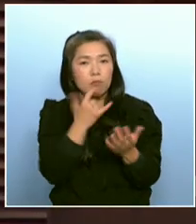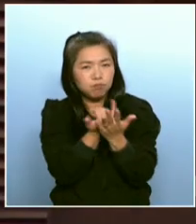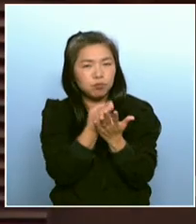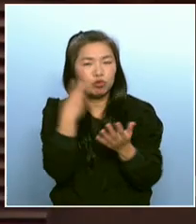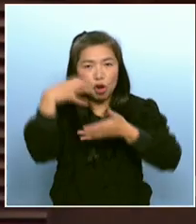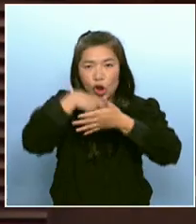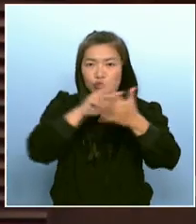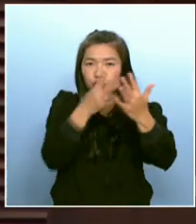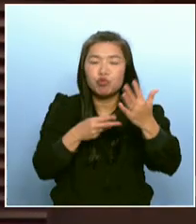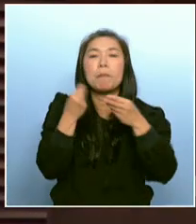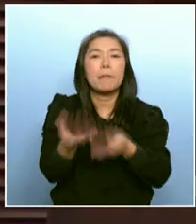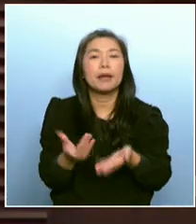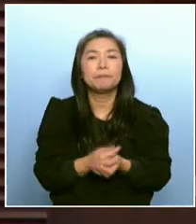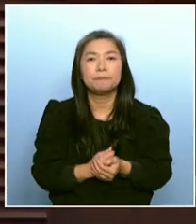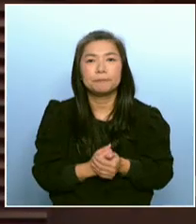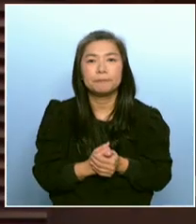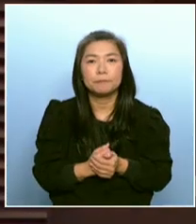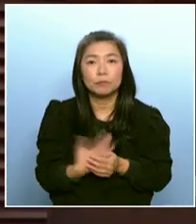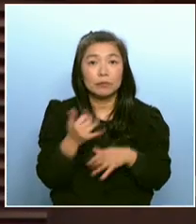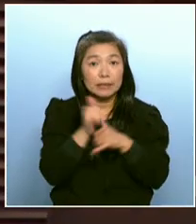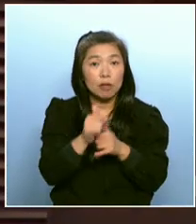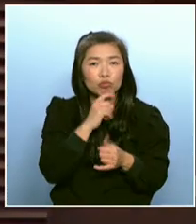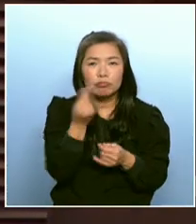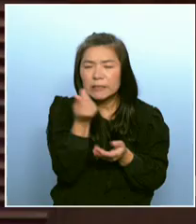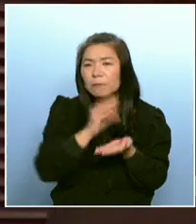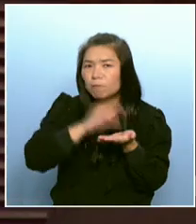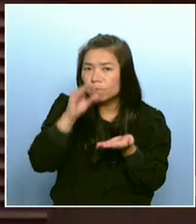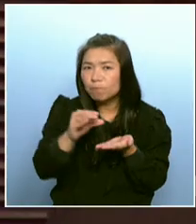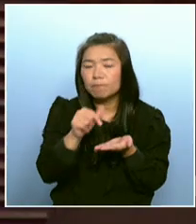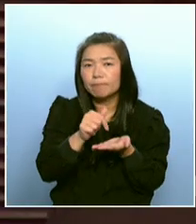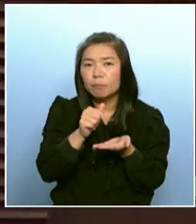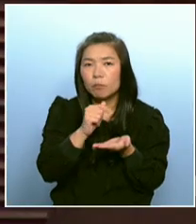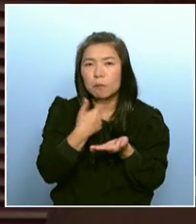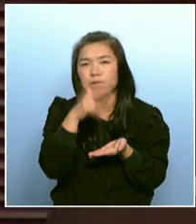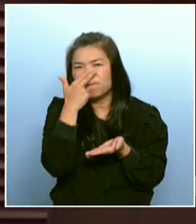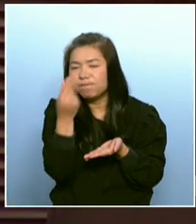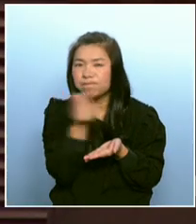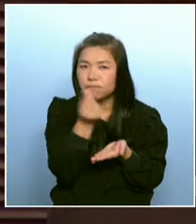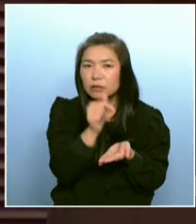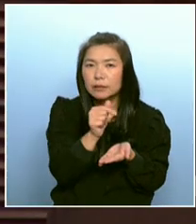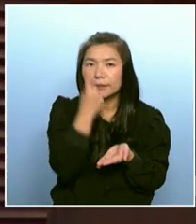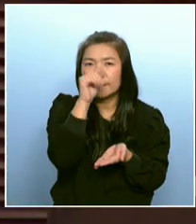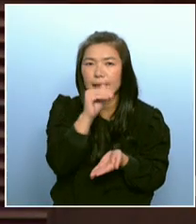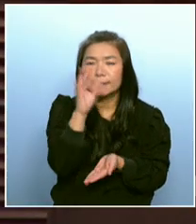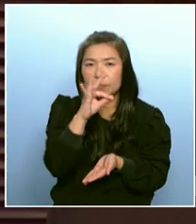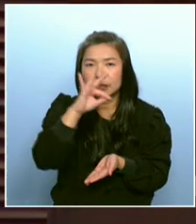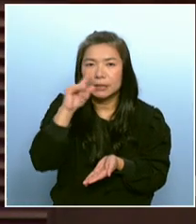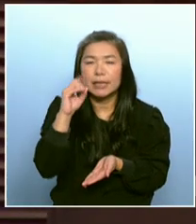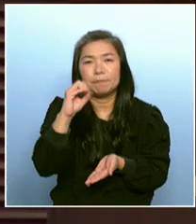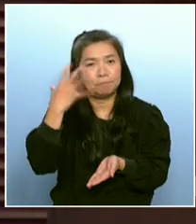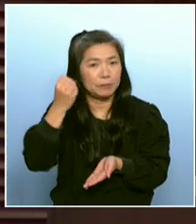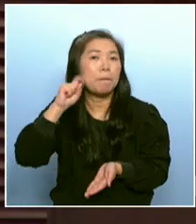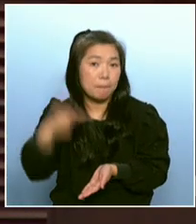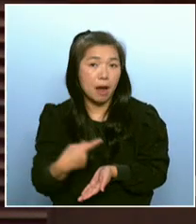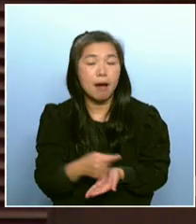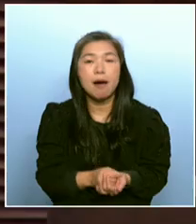that 5.5 years will be needed for construction of such facilities. And then the